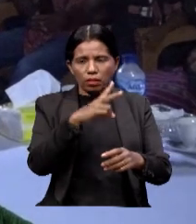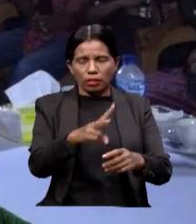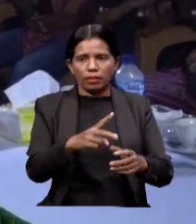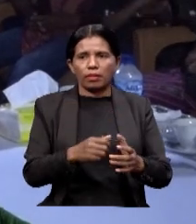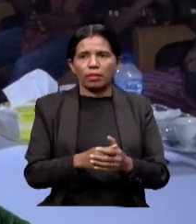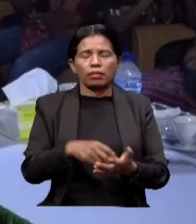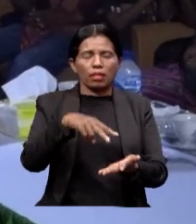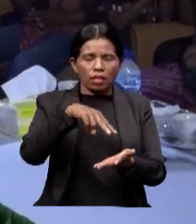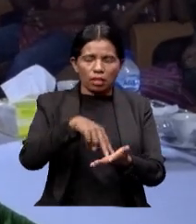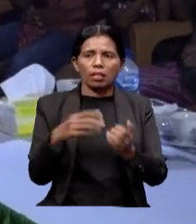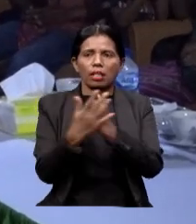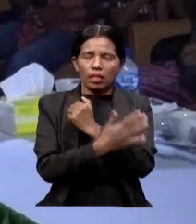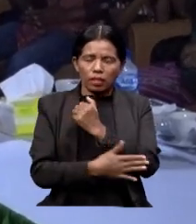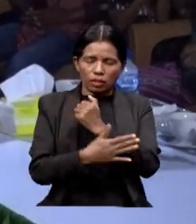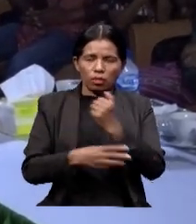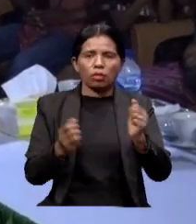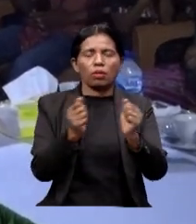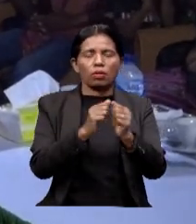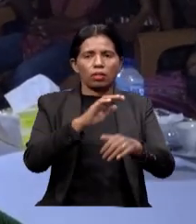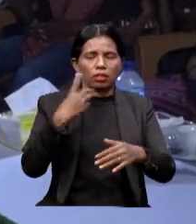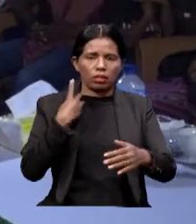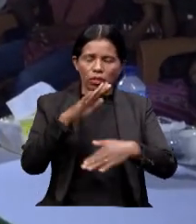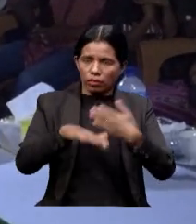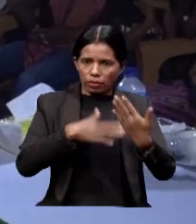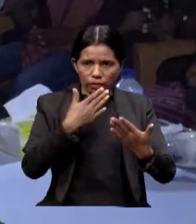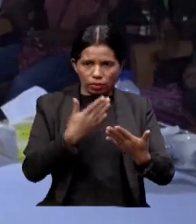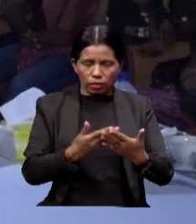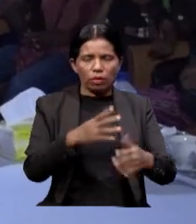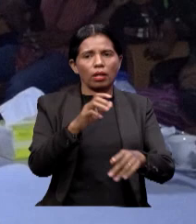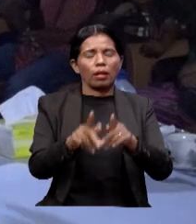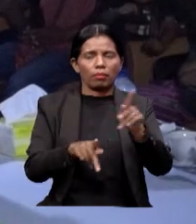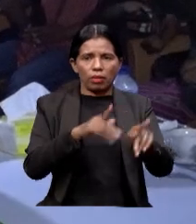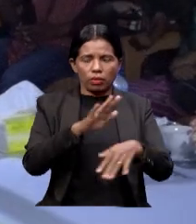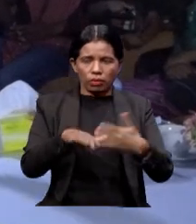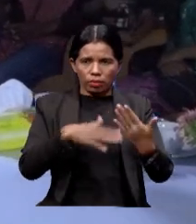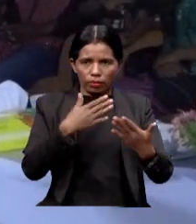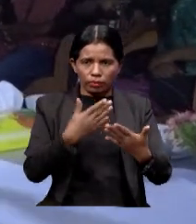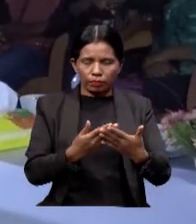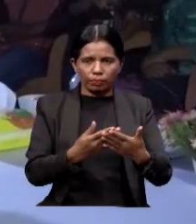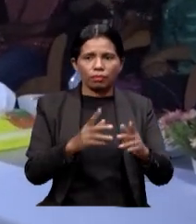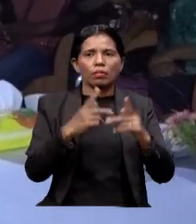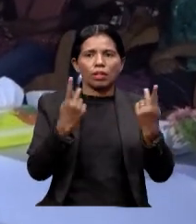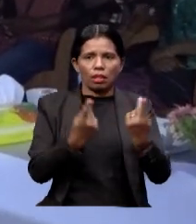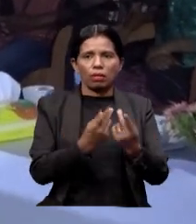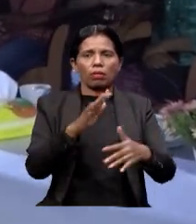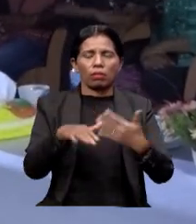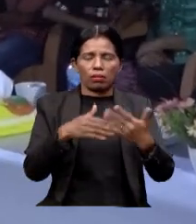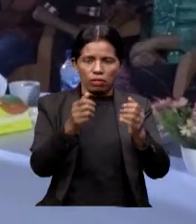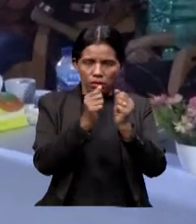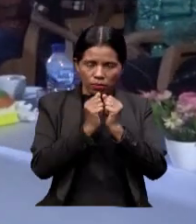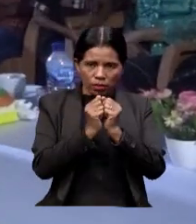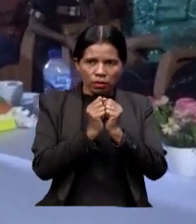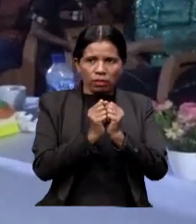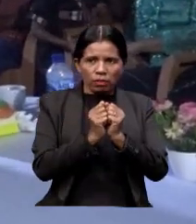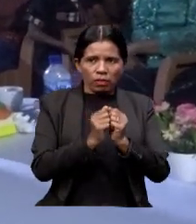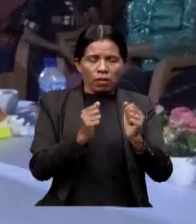a reinação, hoje não toma, bom, cidade civil, empresários, bom, todo a mundo, por aí, que